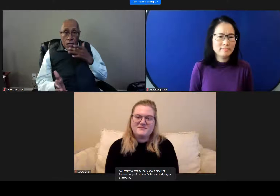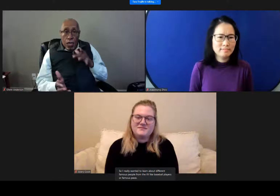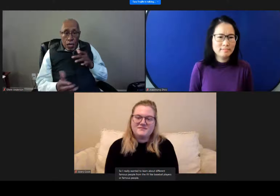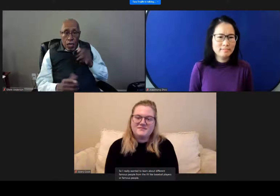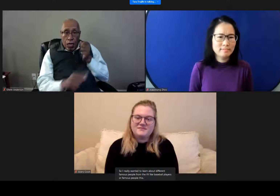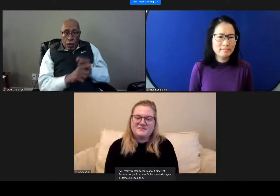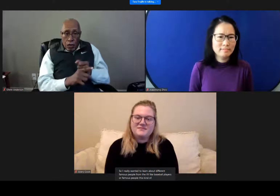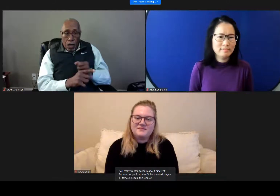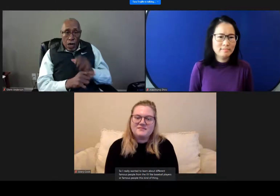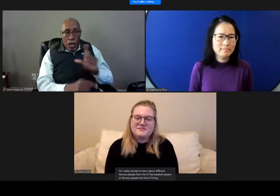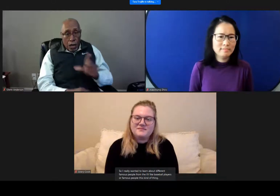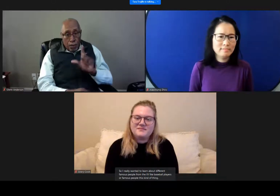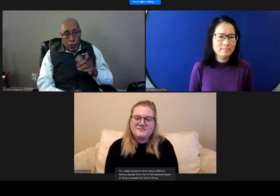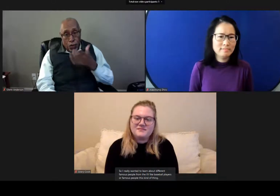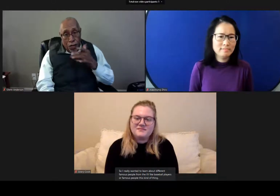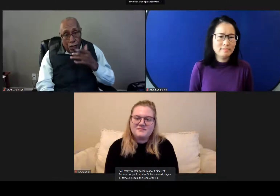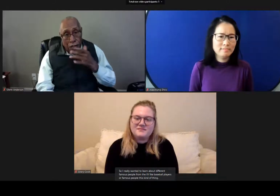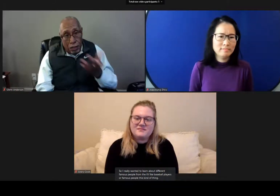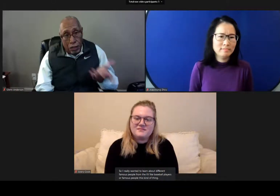people, this kind of thing.